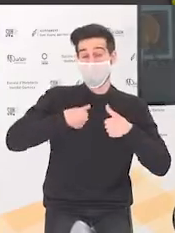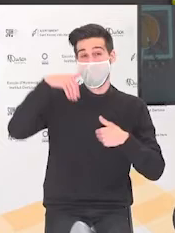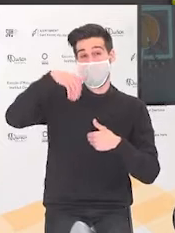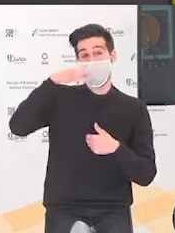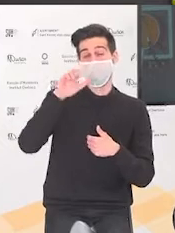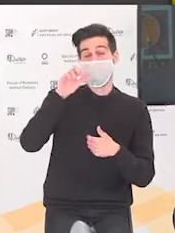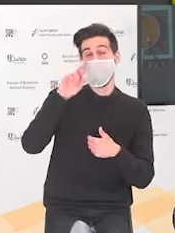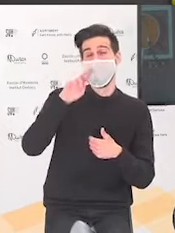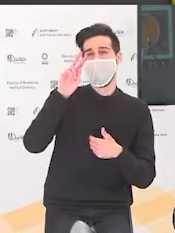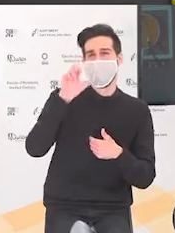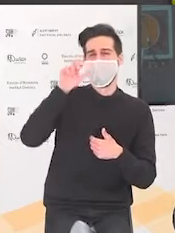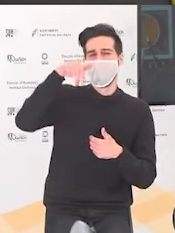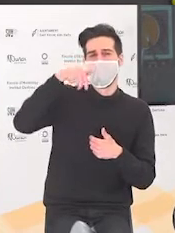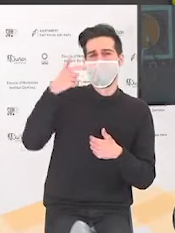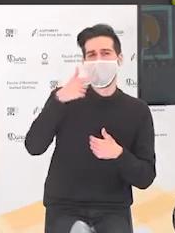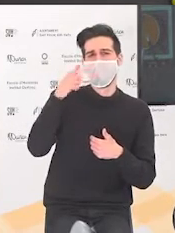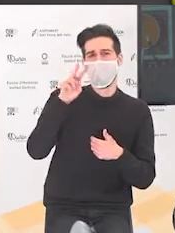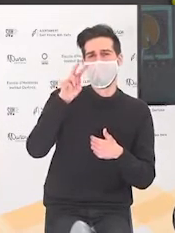bien.